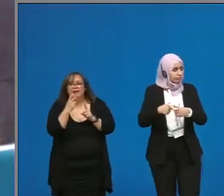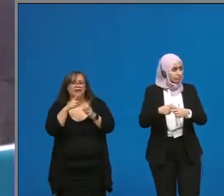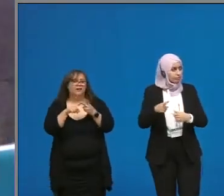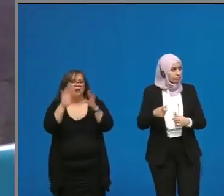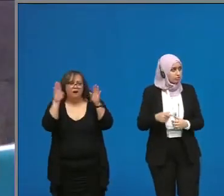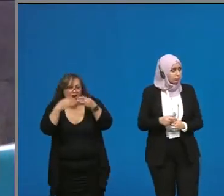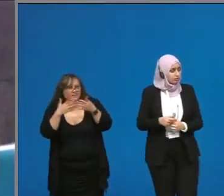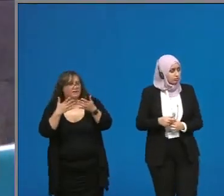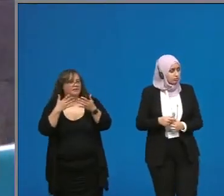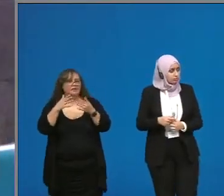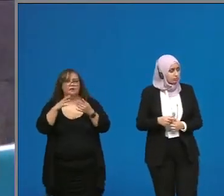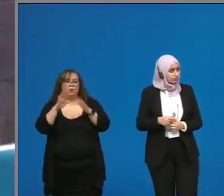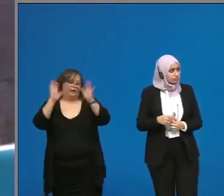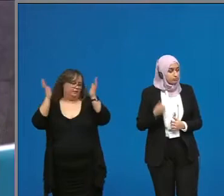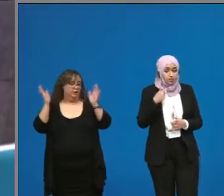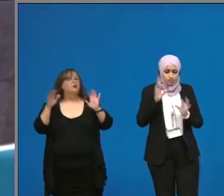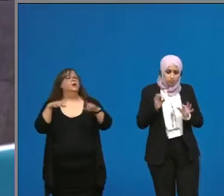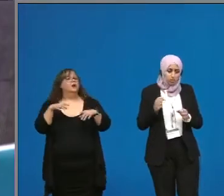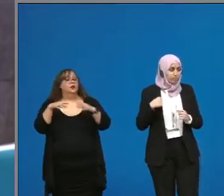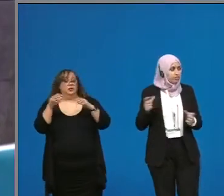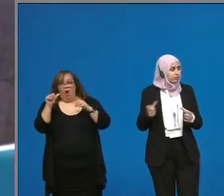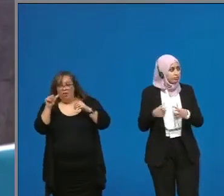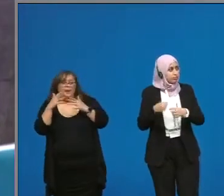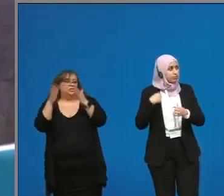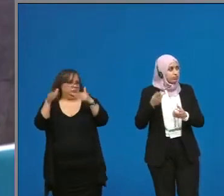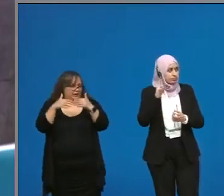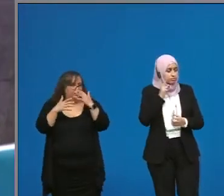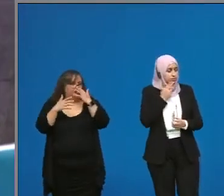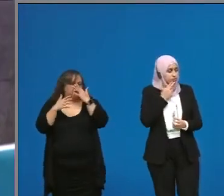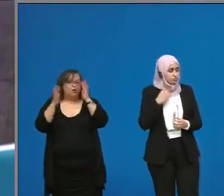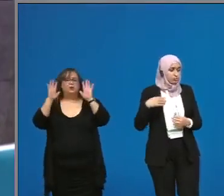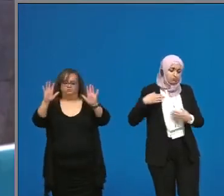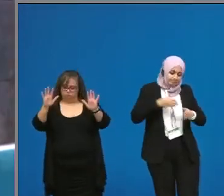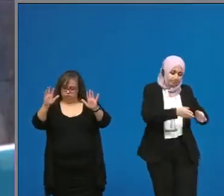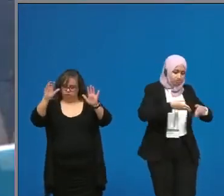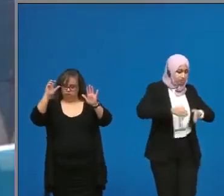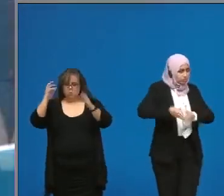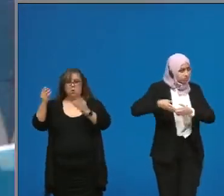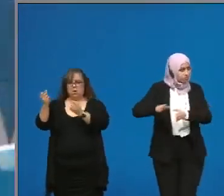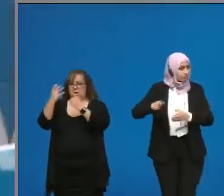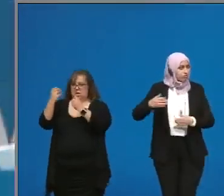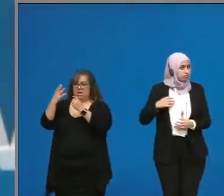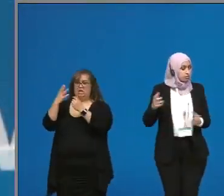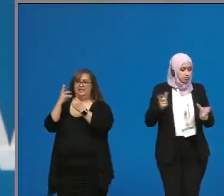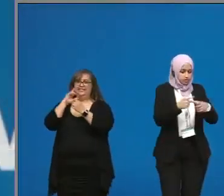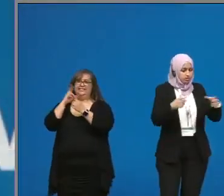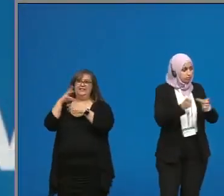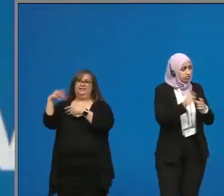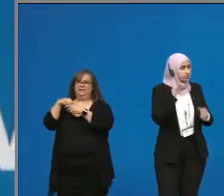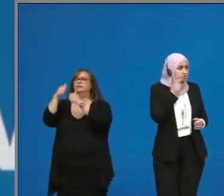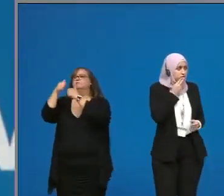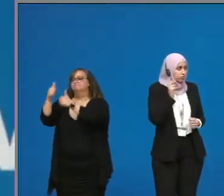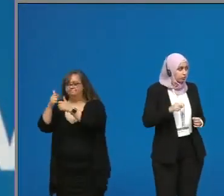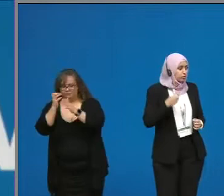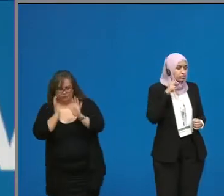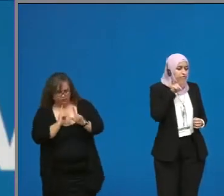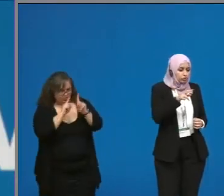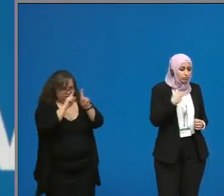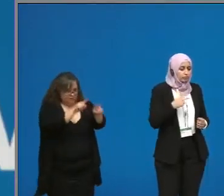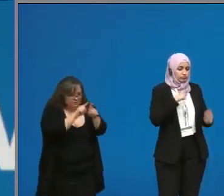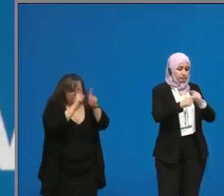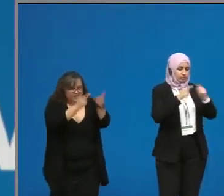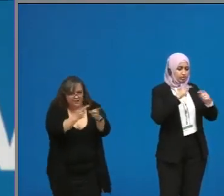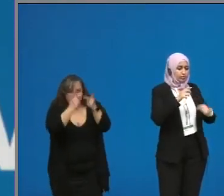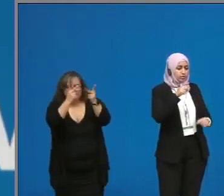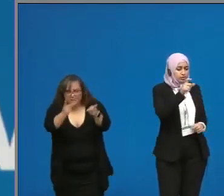anything. So we made sure to visit all the deaf clubs and get to meet some deaf people that can be on our team. And